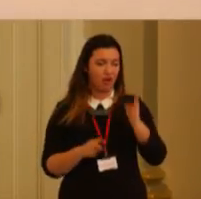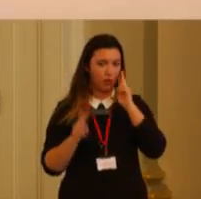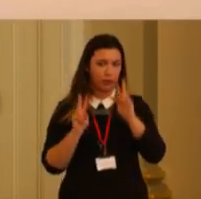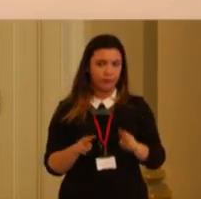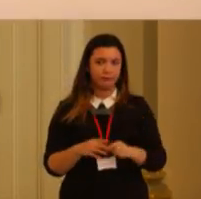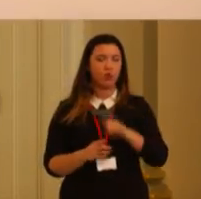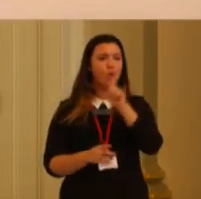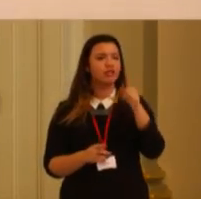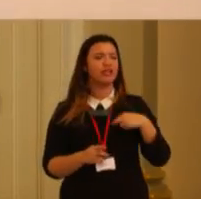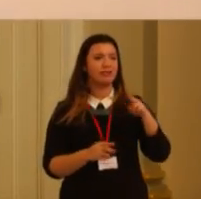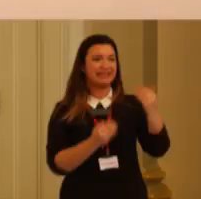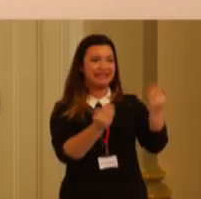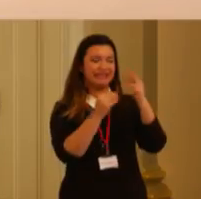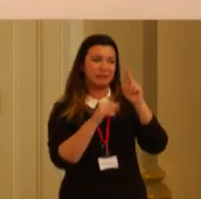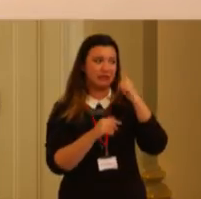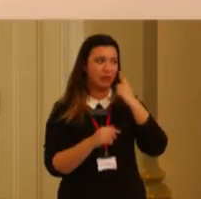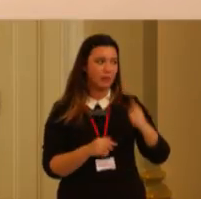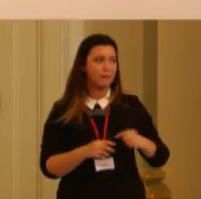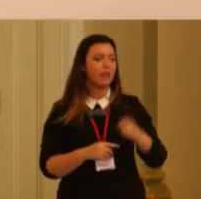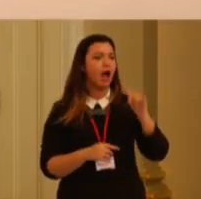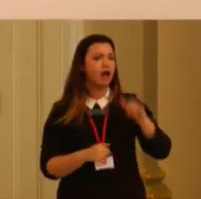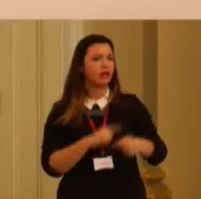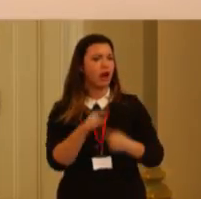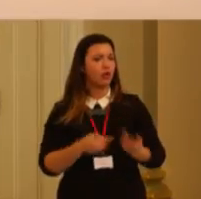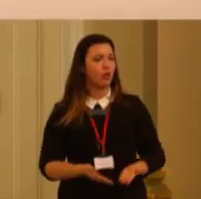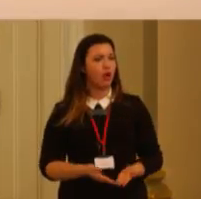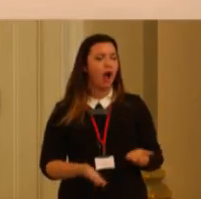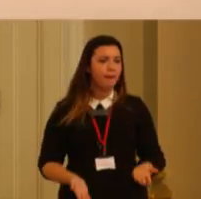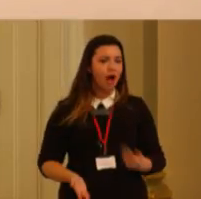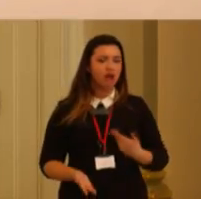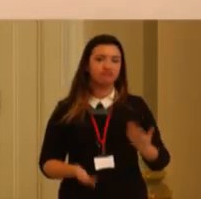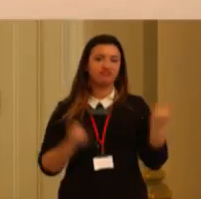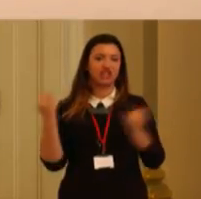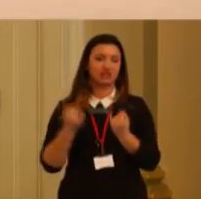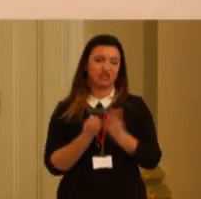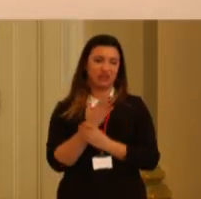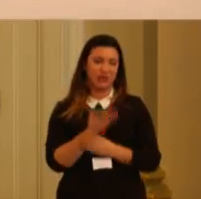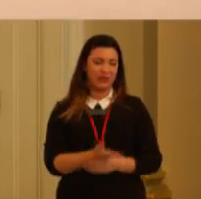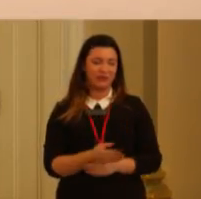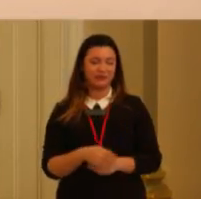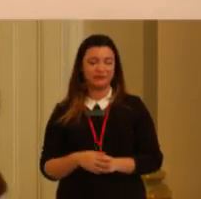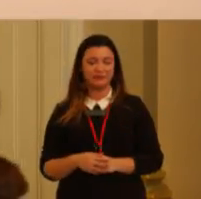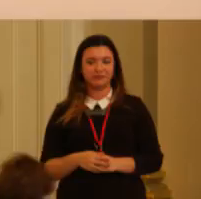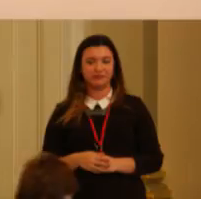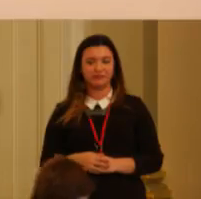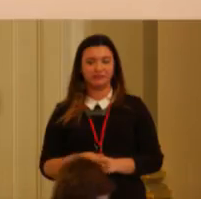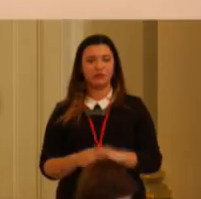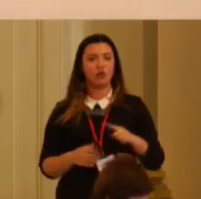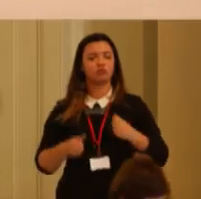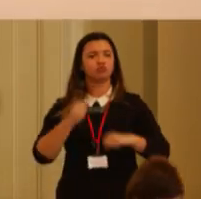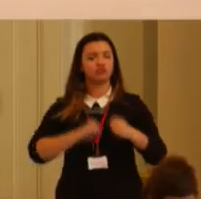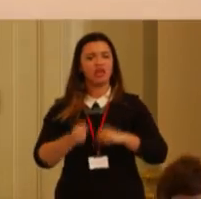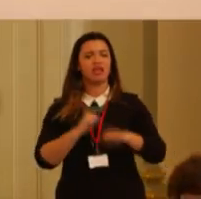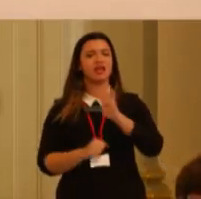The tram operator also had an international identity, and based on that, they sought for their rights. However, it ended up